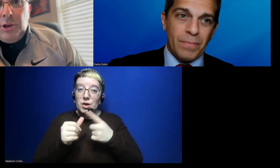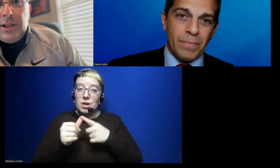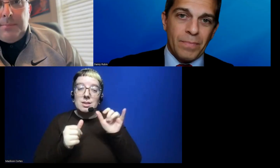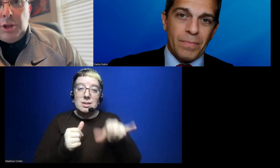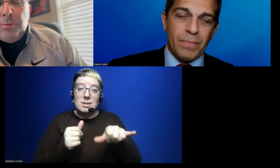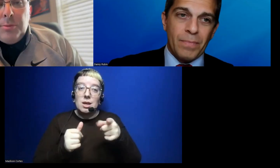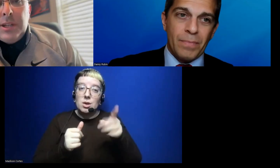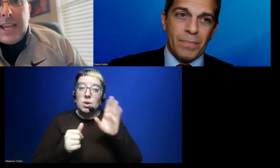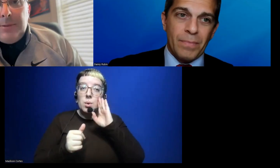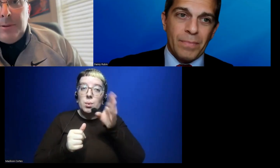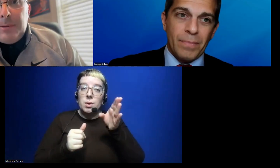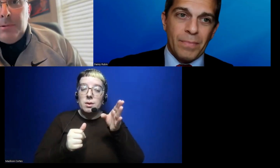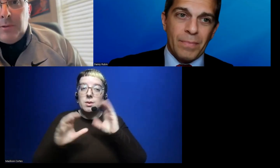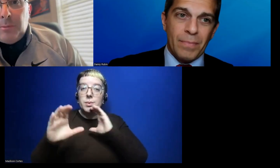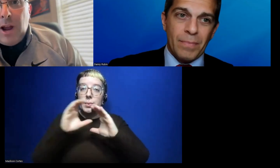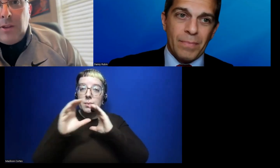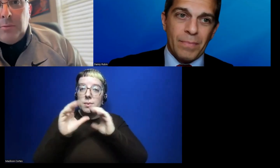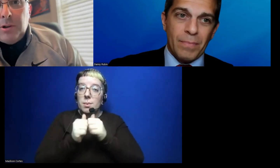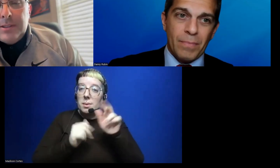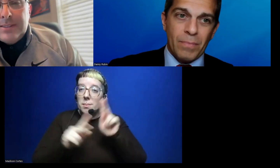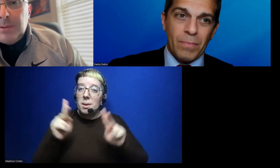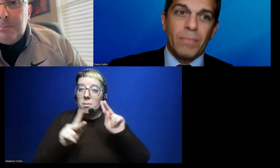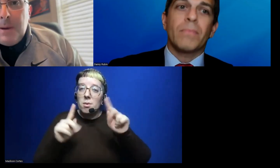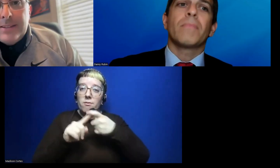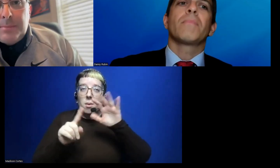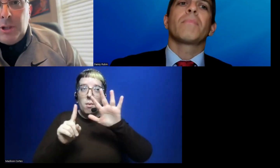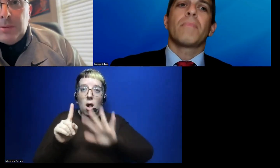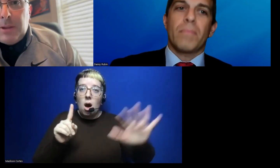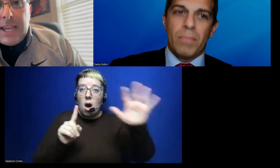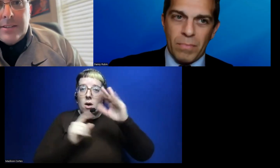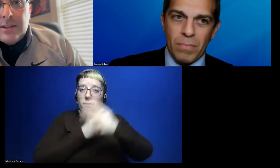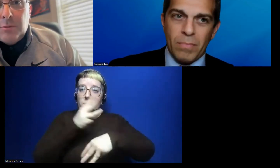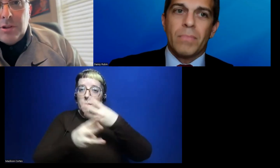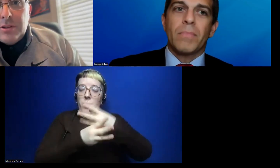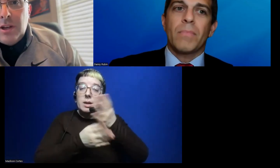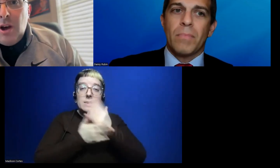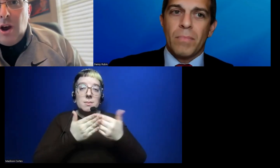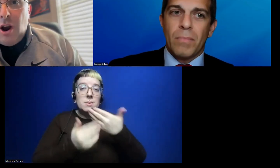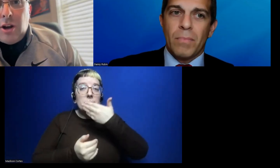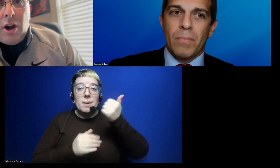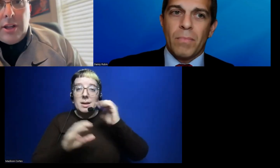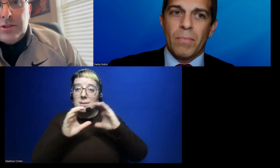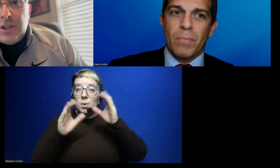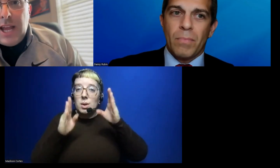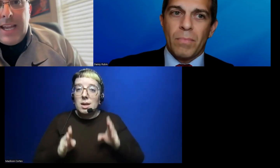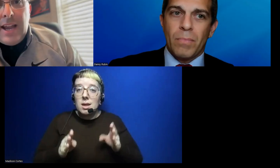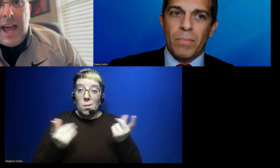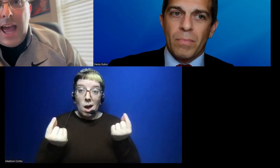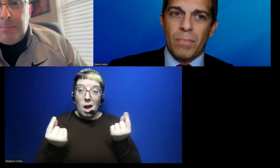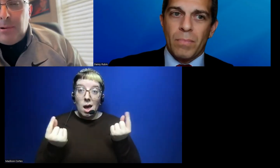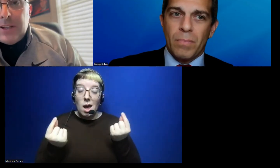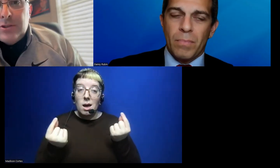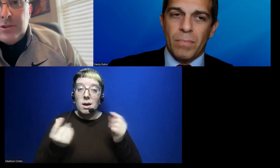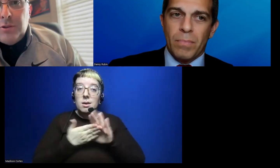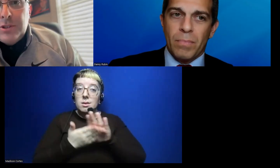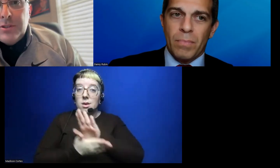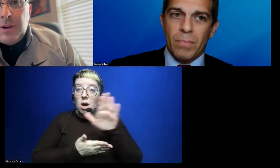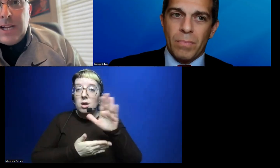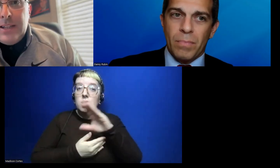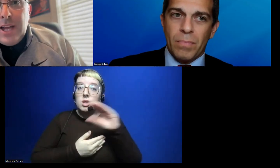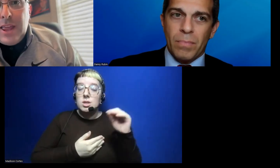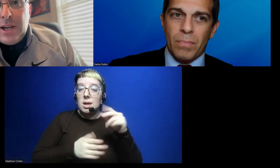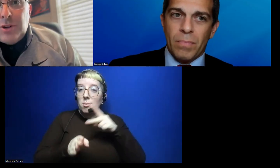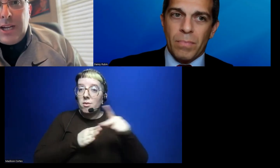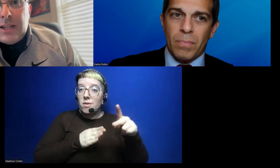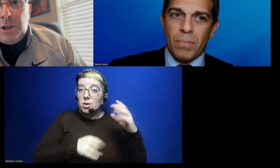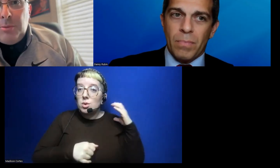going to be communicating with people from around the world, and some of the best communicators in the world are college and professional coaches.